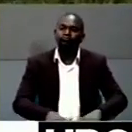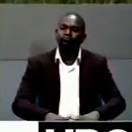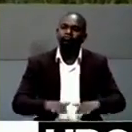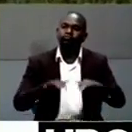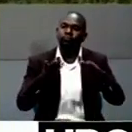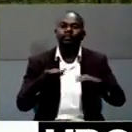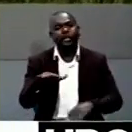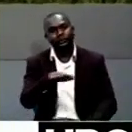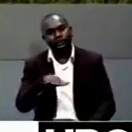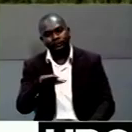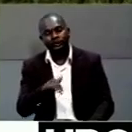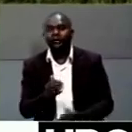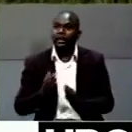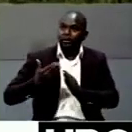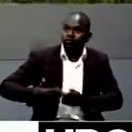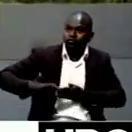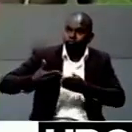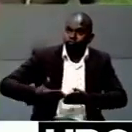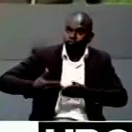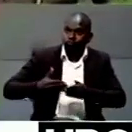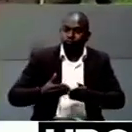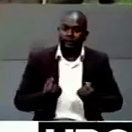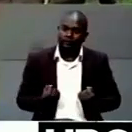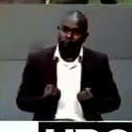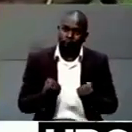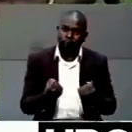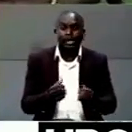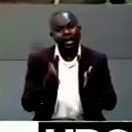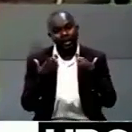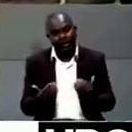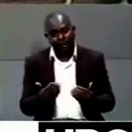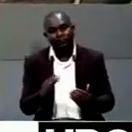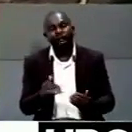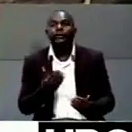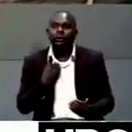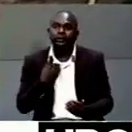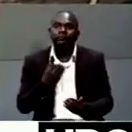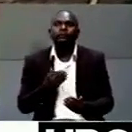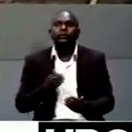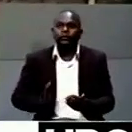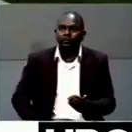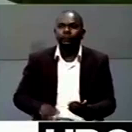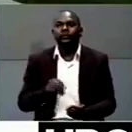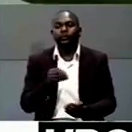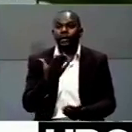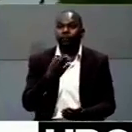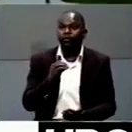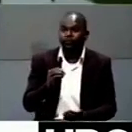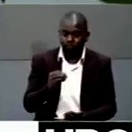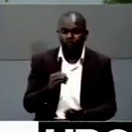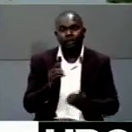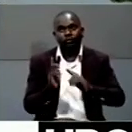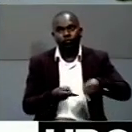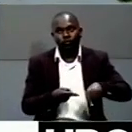area. Boats are now the only means of transport here, and one is required to part with over 500 shillings to avoid